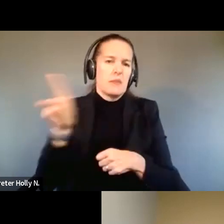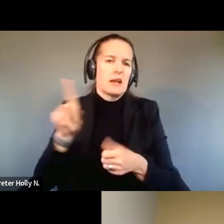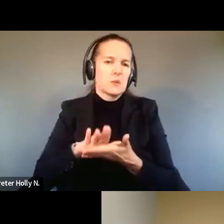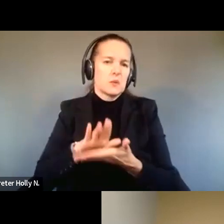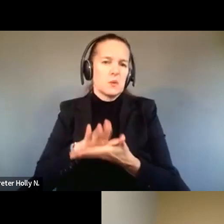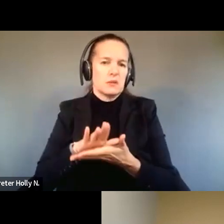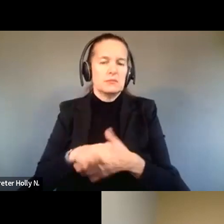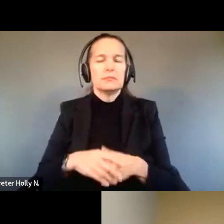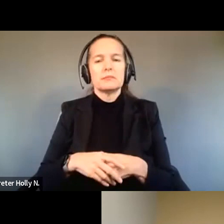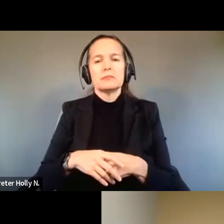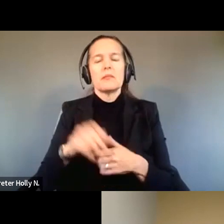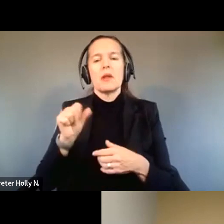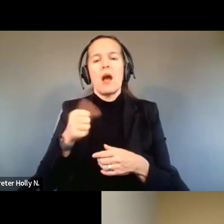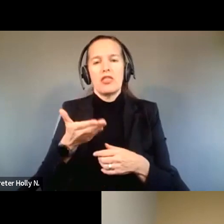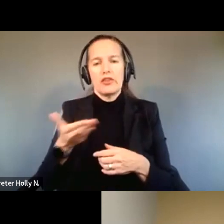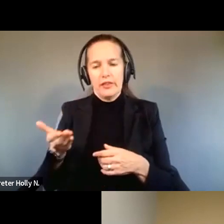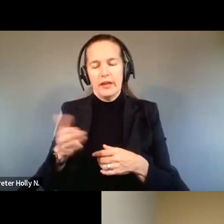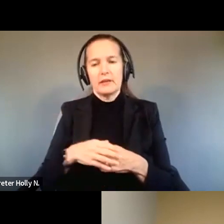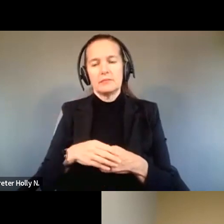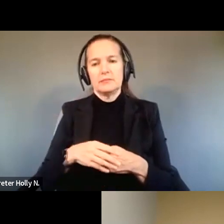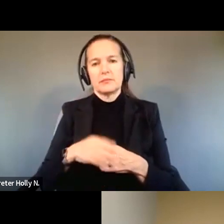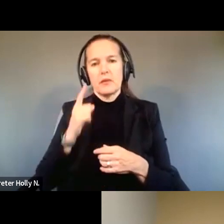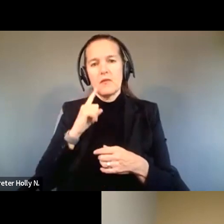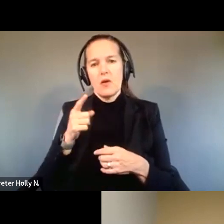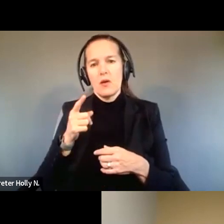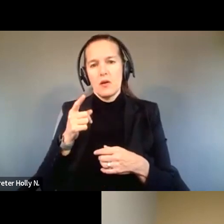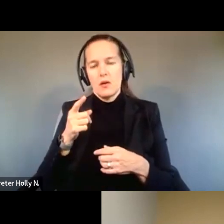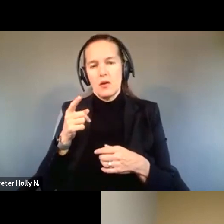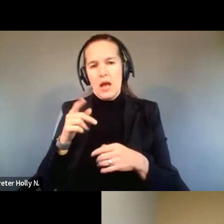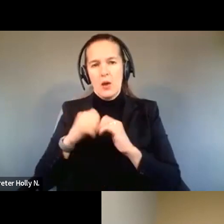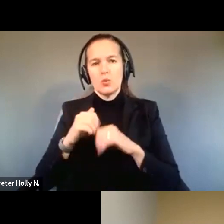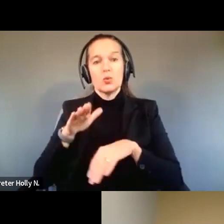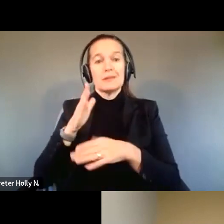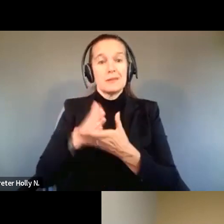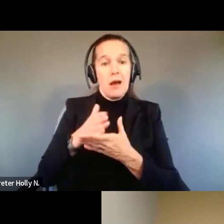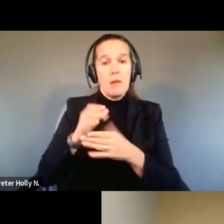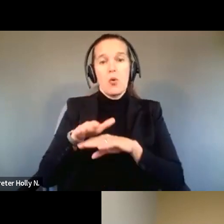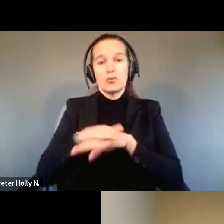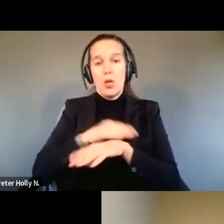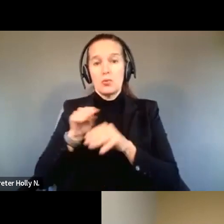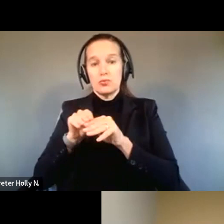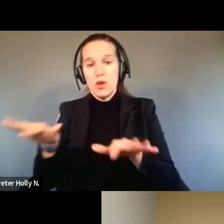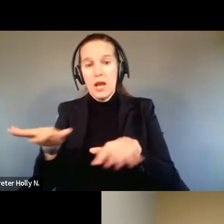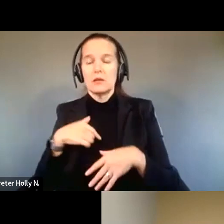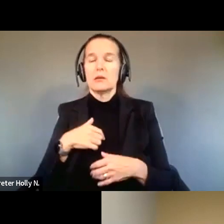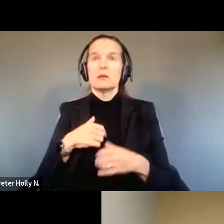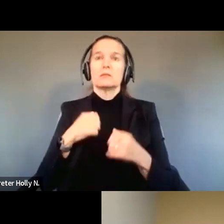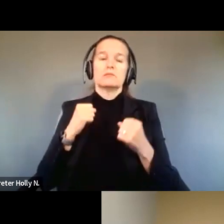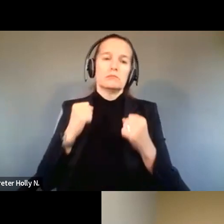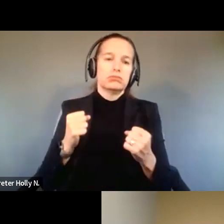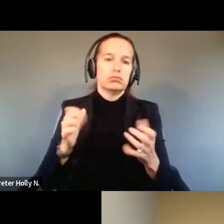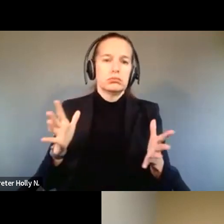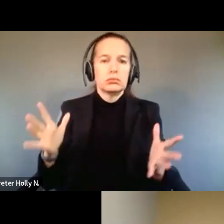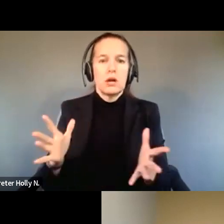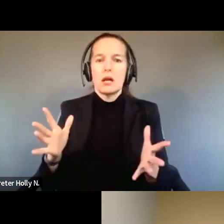would just say in answer to the question, Paul, is how to stop or slow the spread. I would very, very strongly recommend